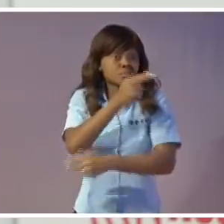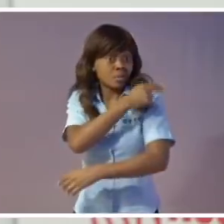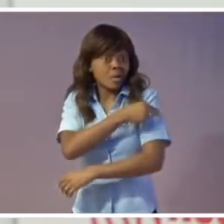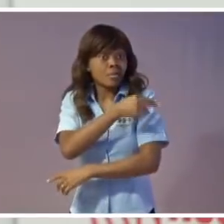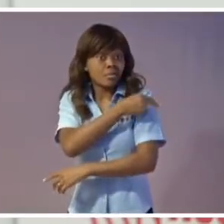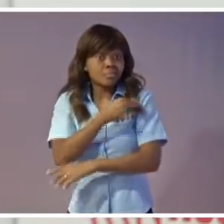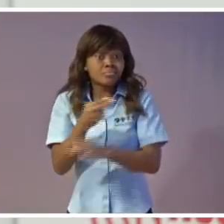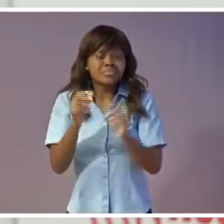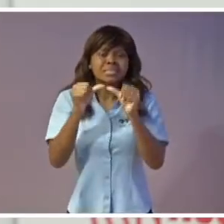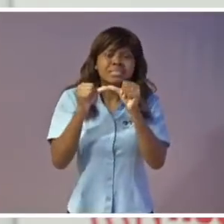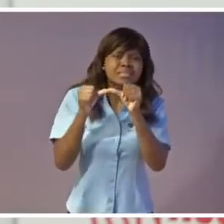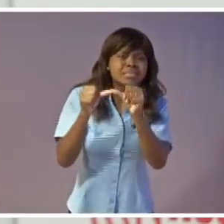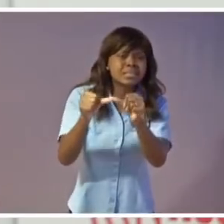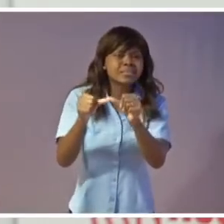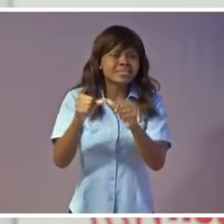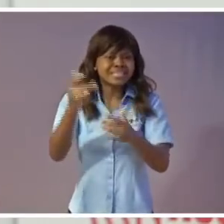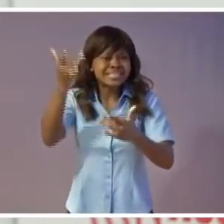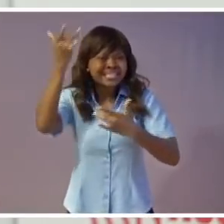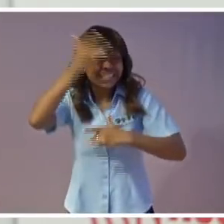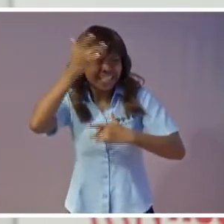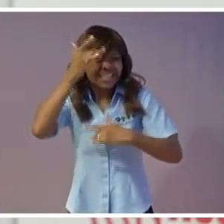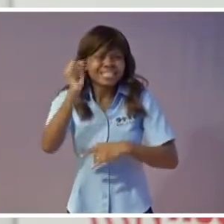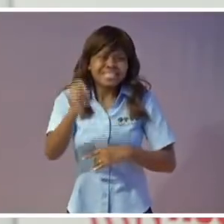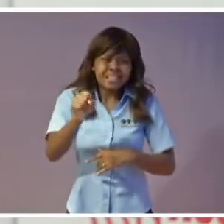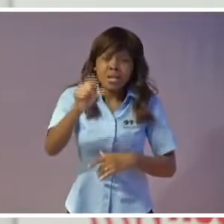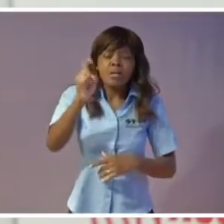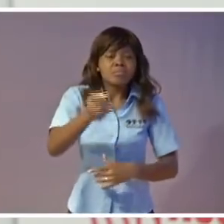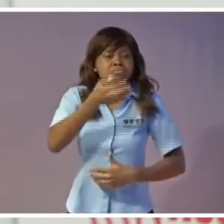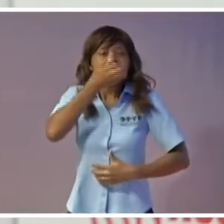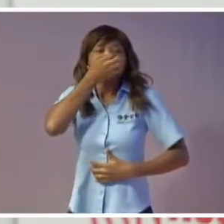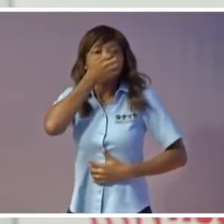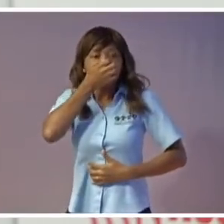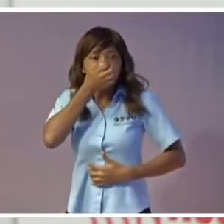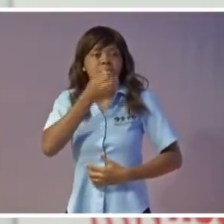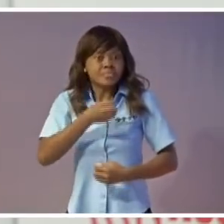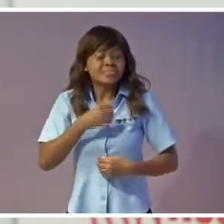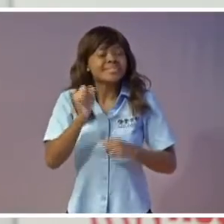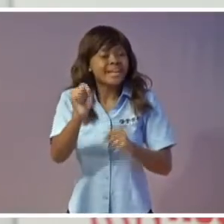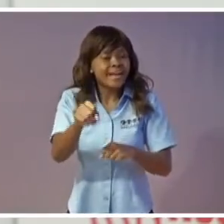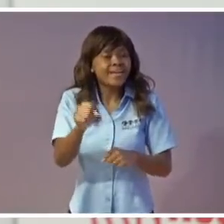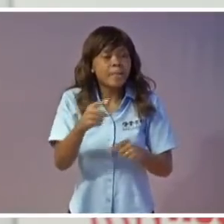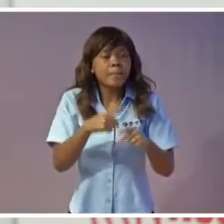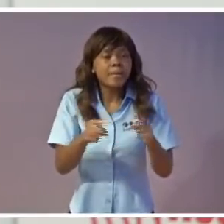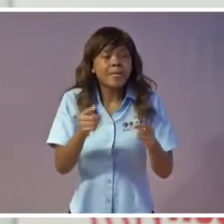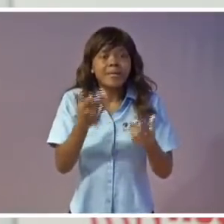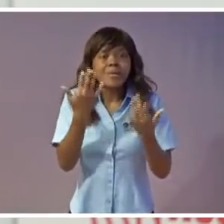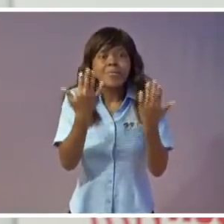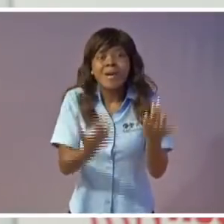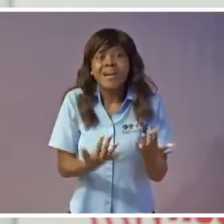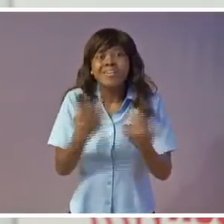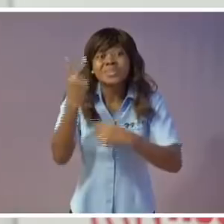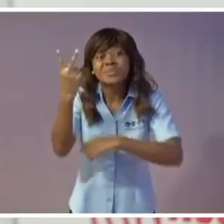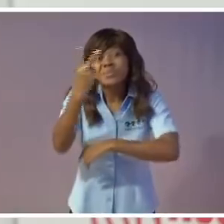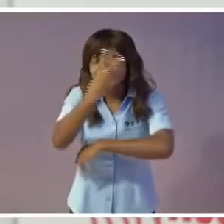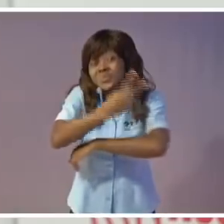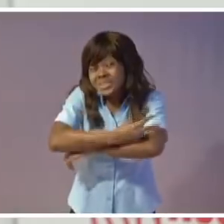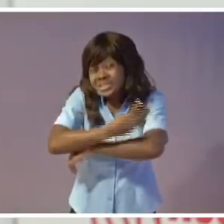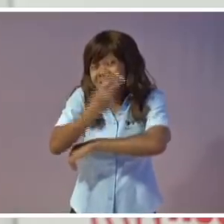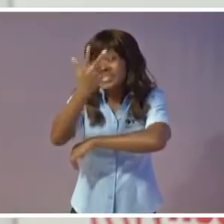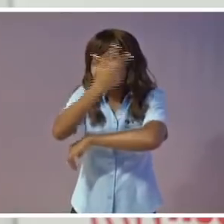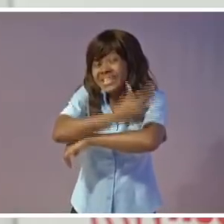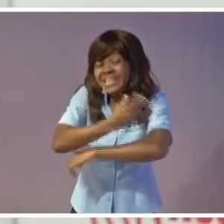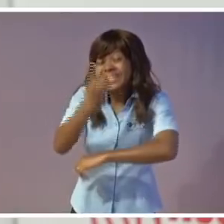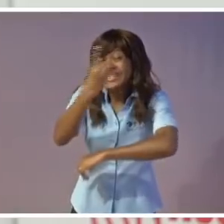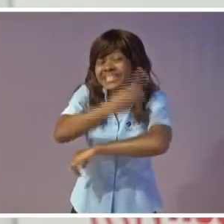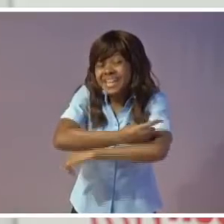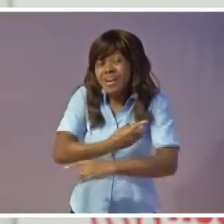requiring oxygen, but not at an ICU or HDU level. And this is very concerning for us